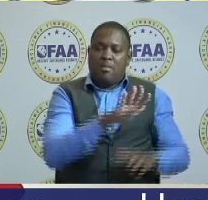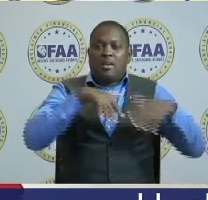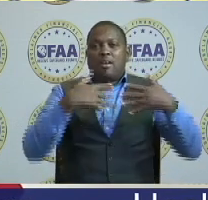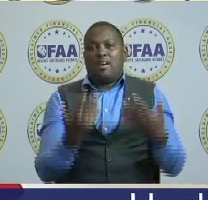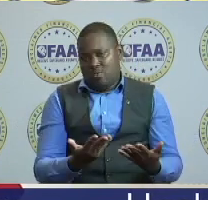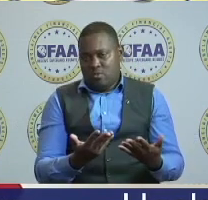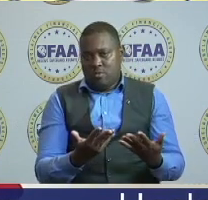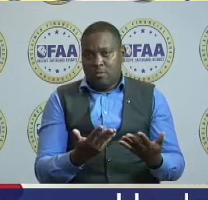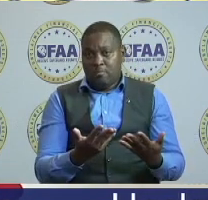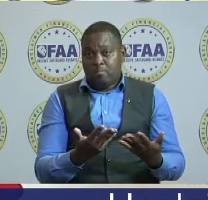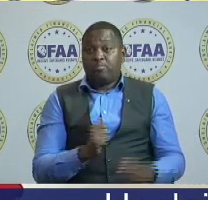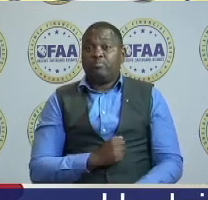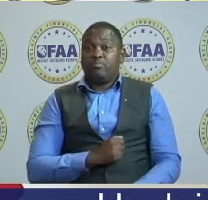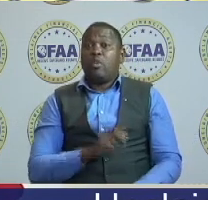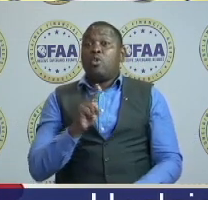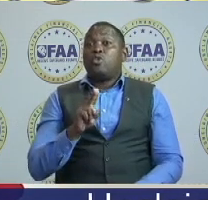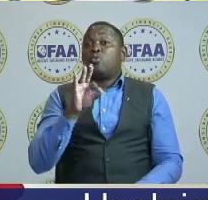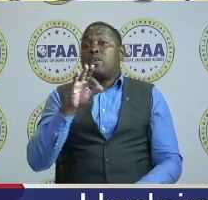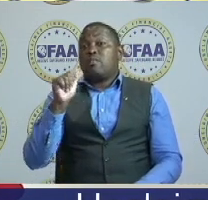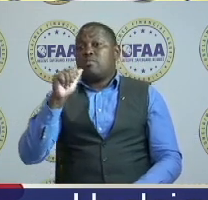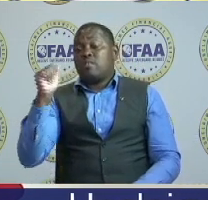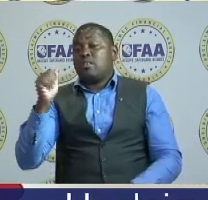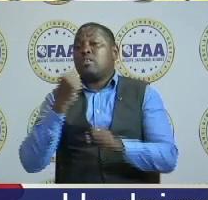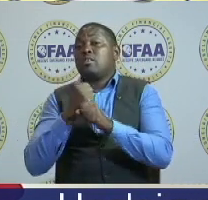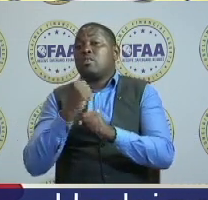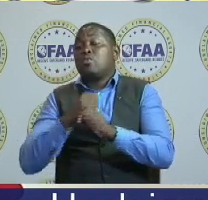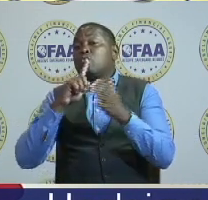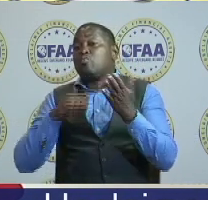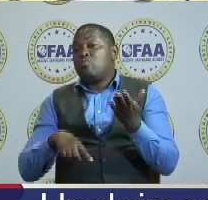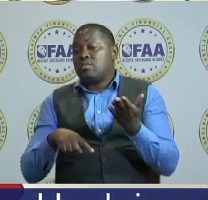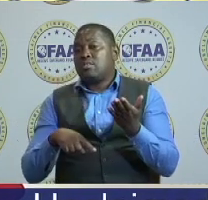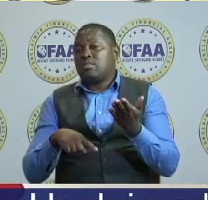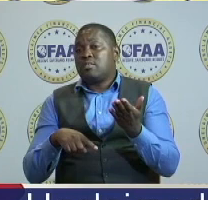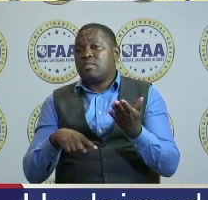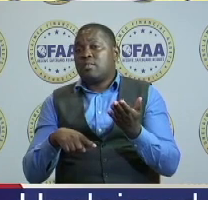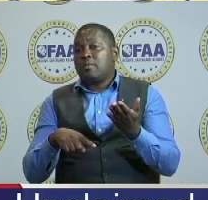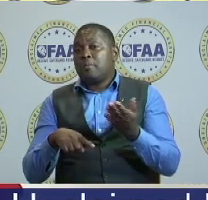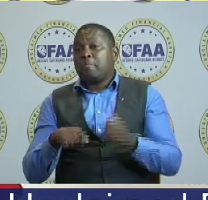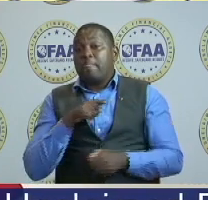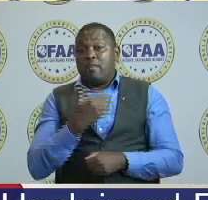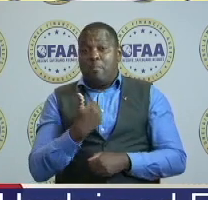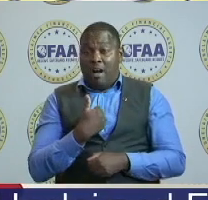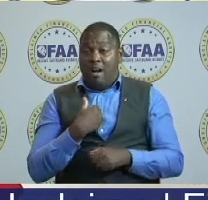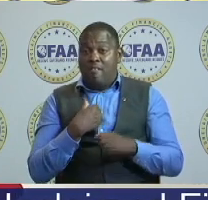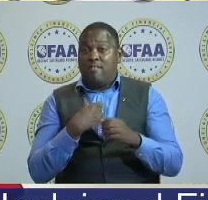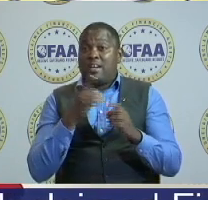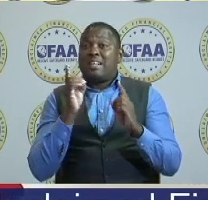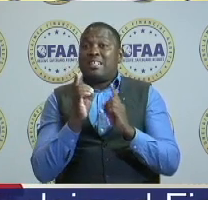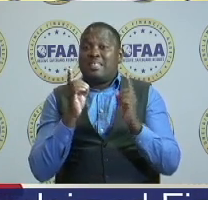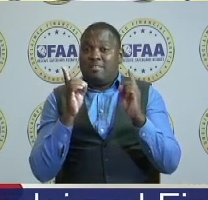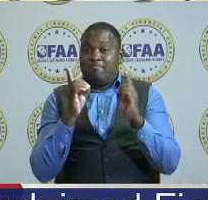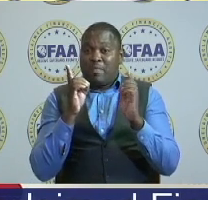has done so far is the authority has created a searchable database so that you can